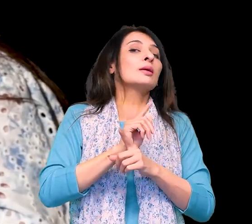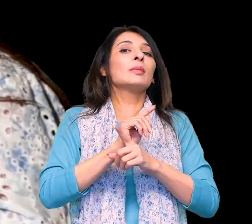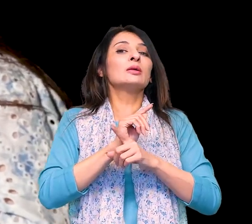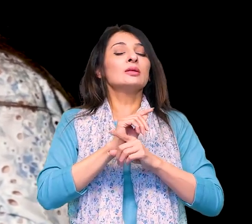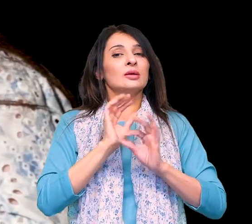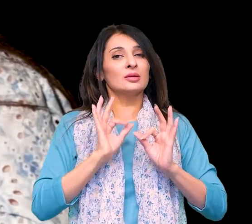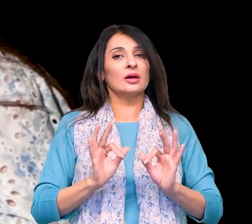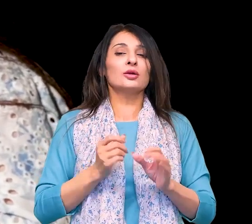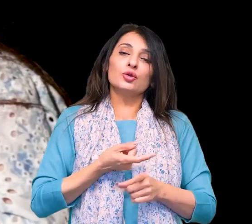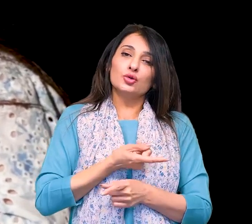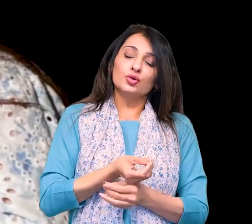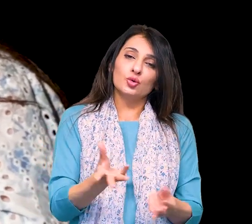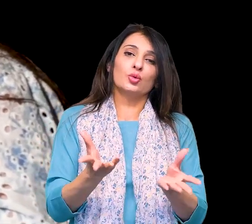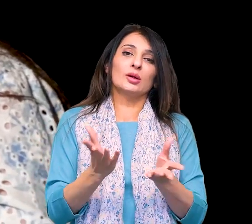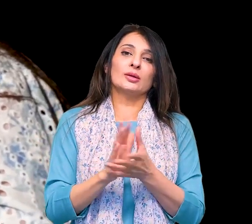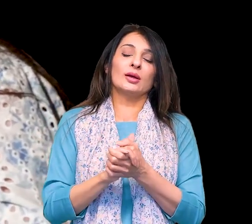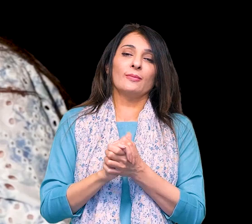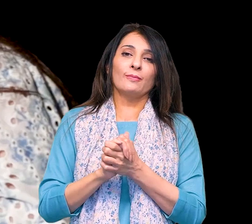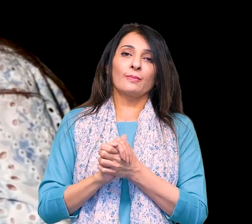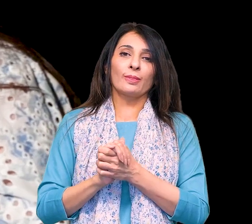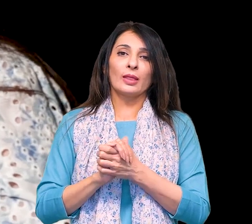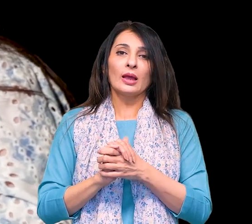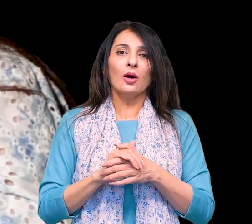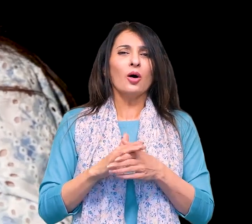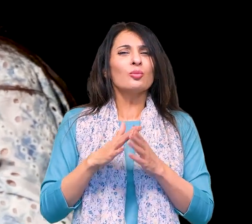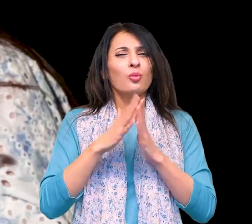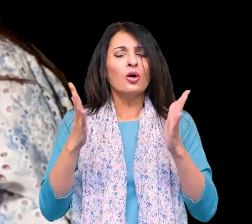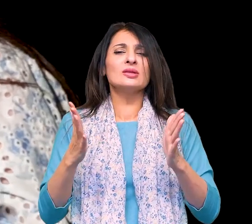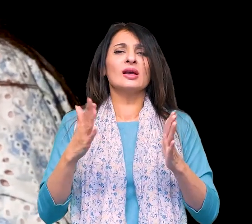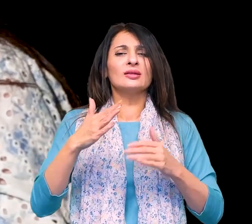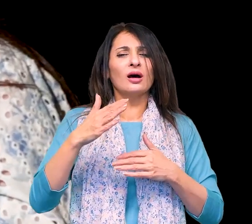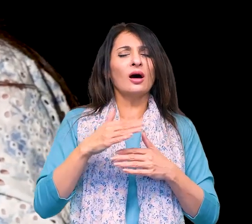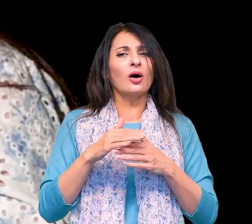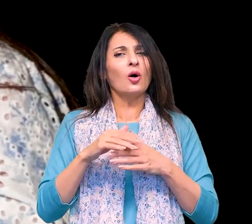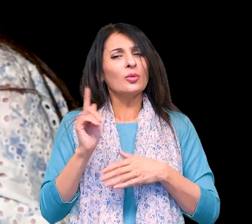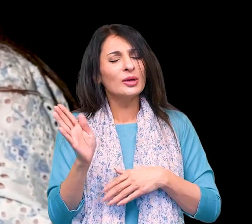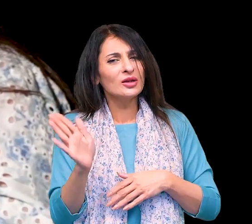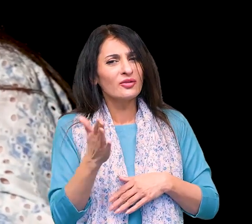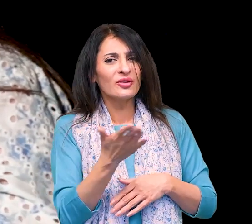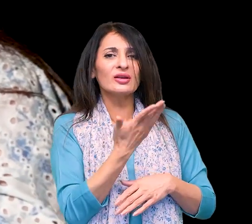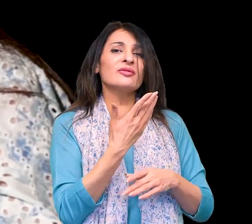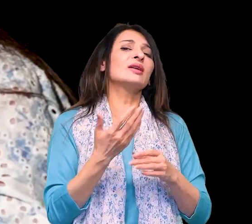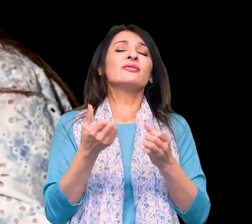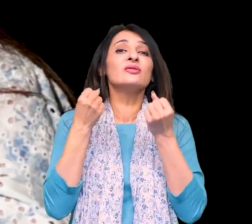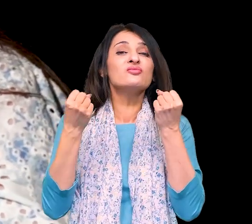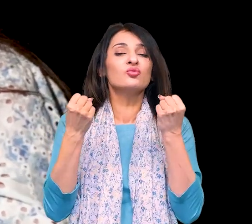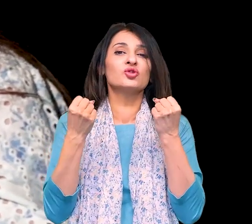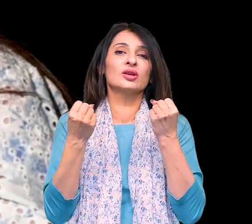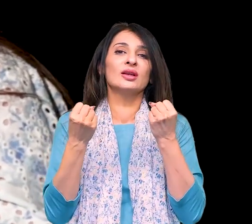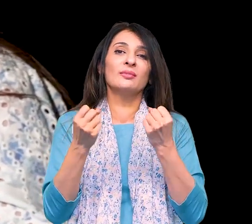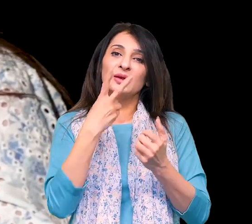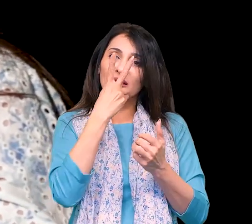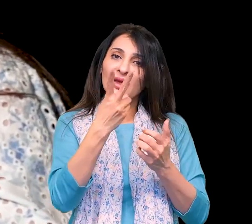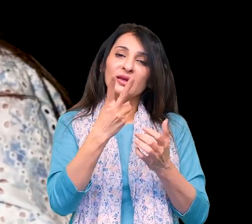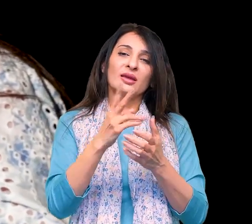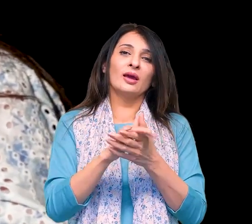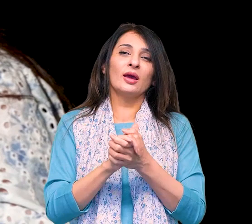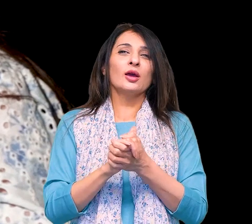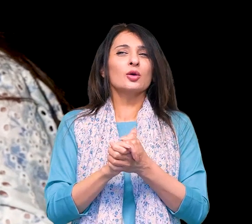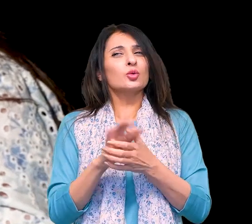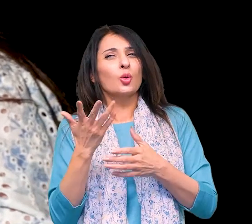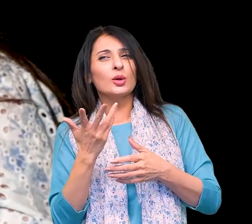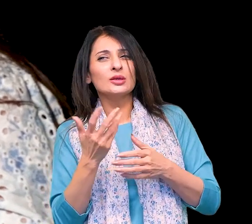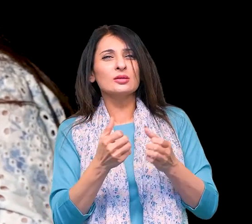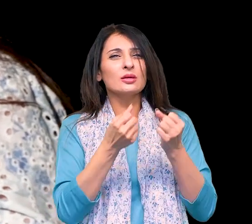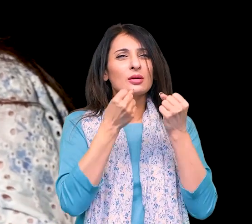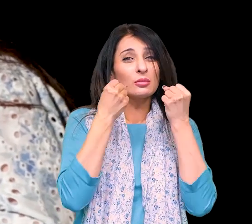her because of his limitations. And so she was like, this is my life. Like, I'm literally in a room with my son, literally